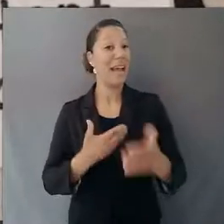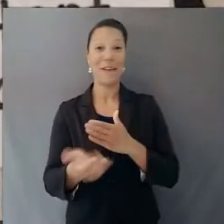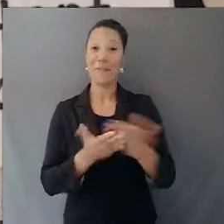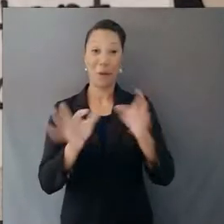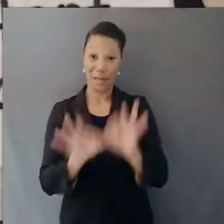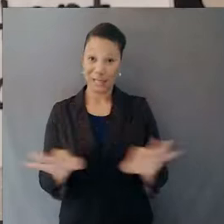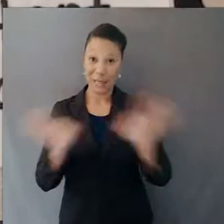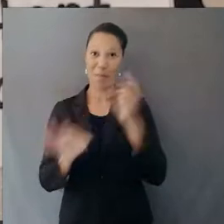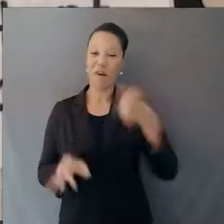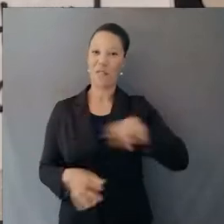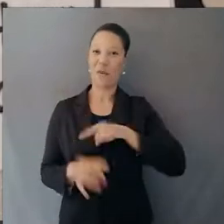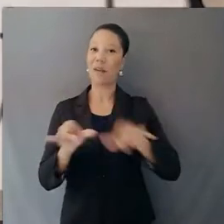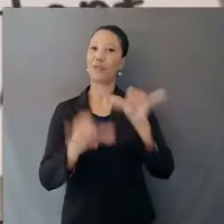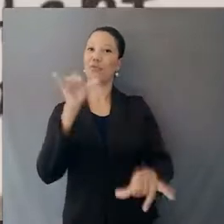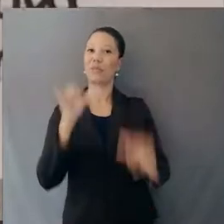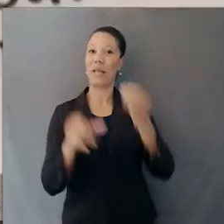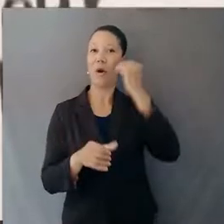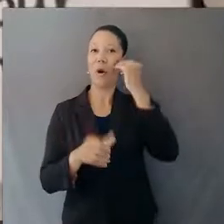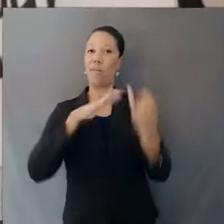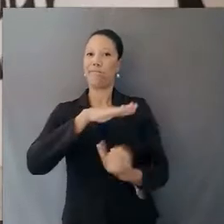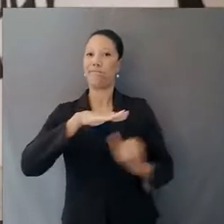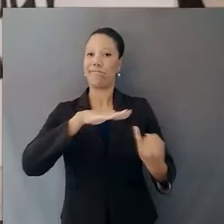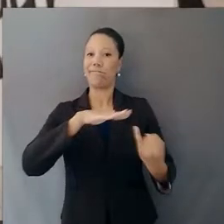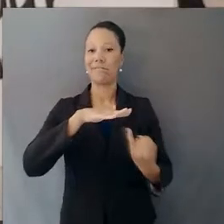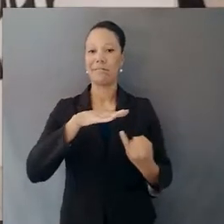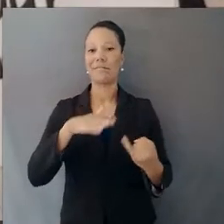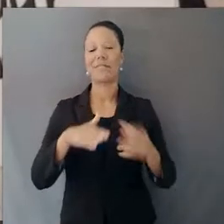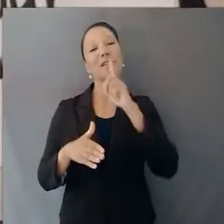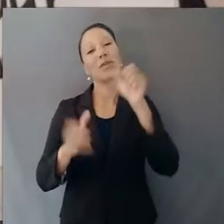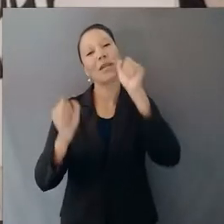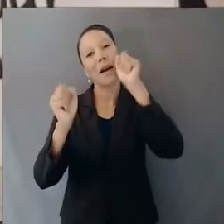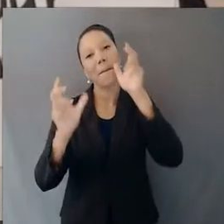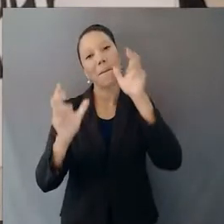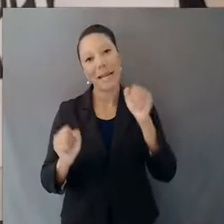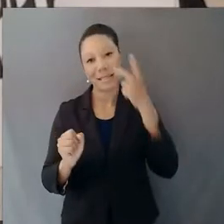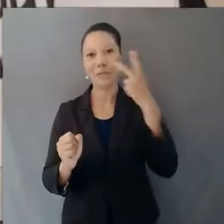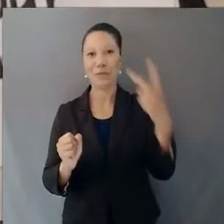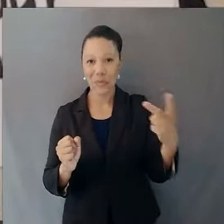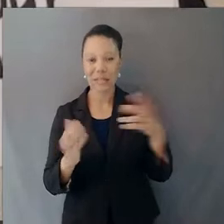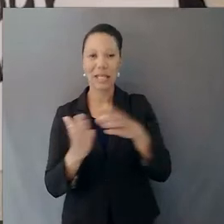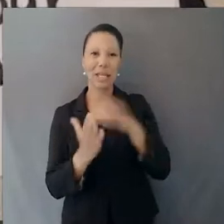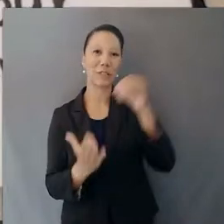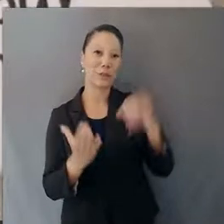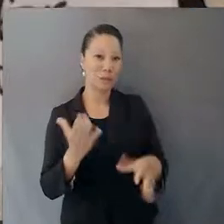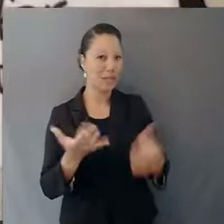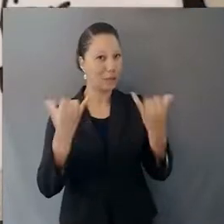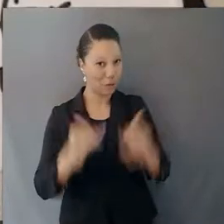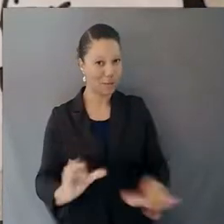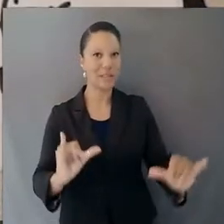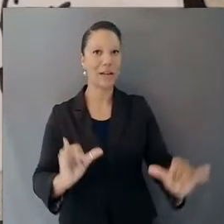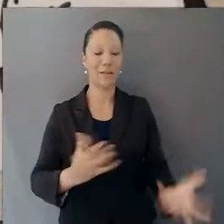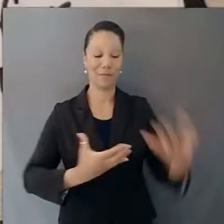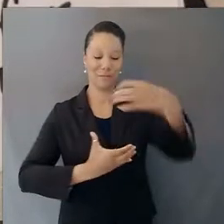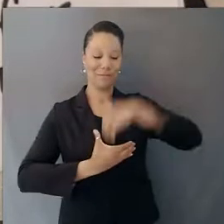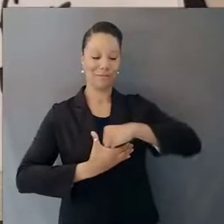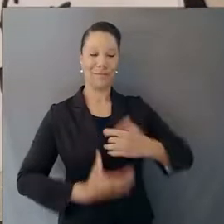for us to stay home and apart, it's amazing to see our students stay in our hearts. Thank